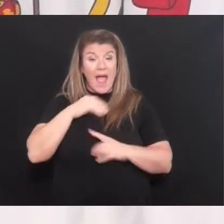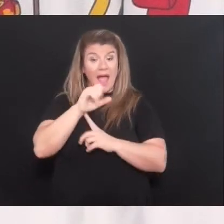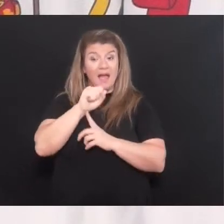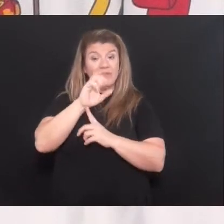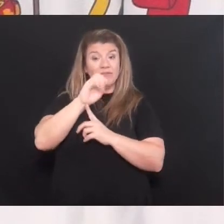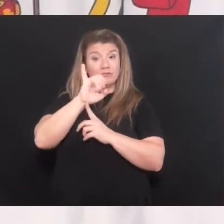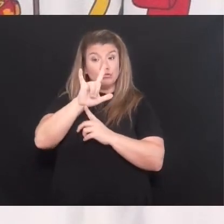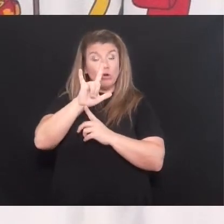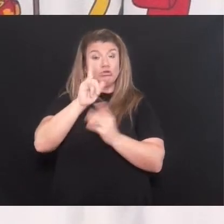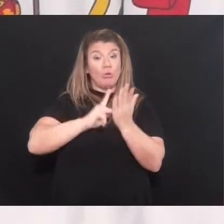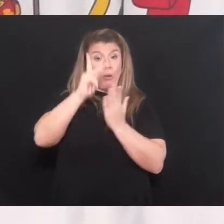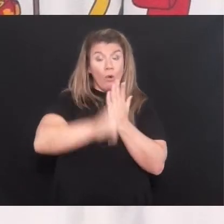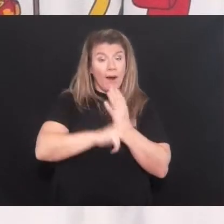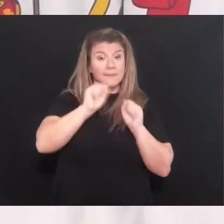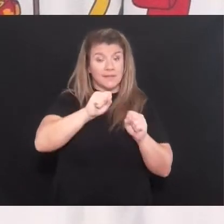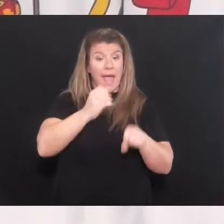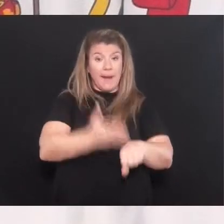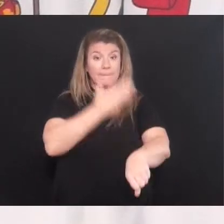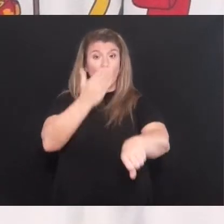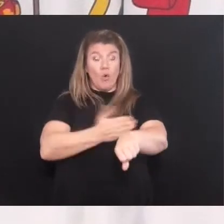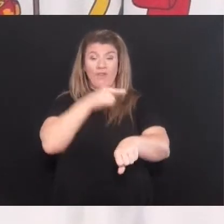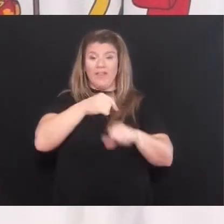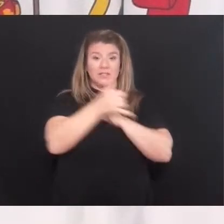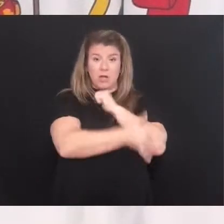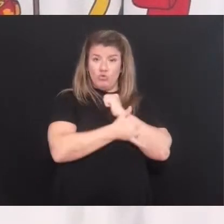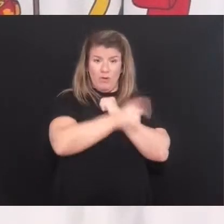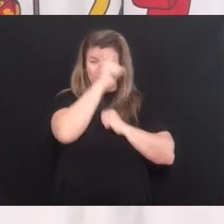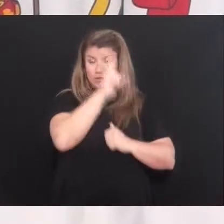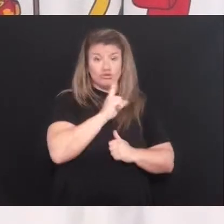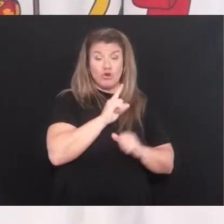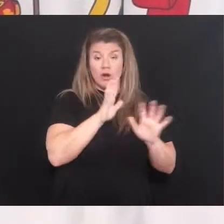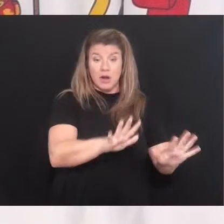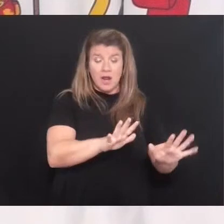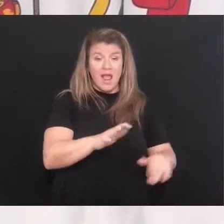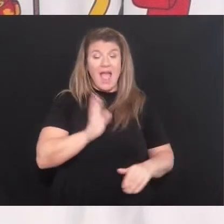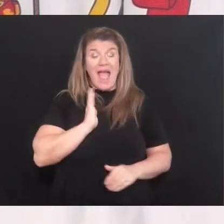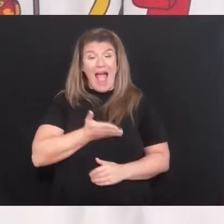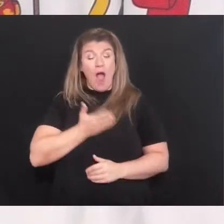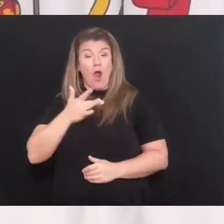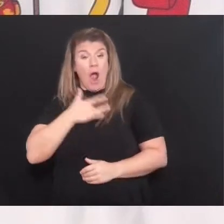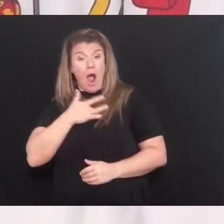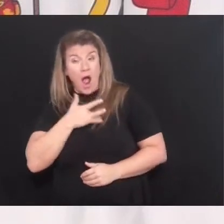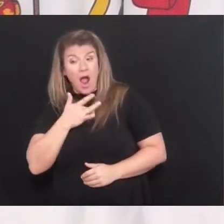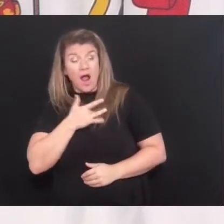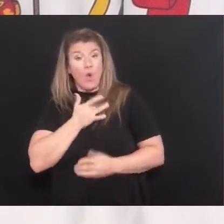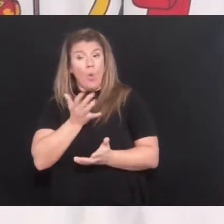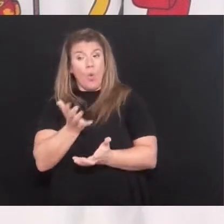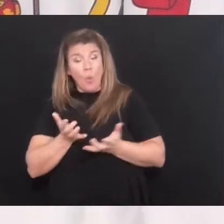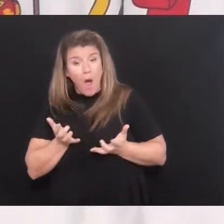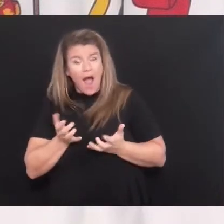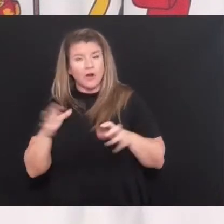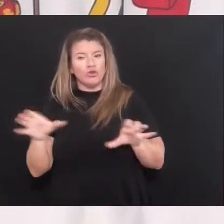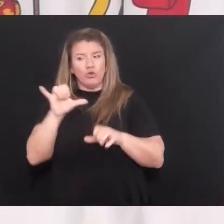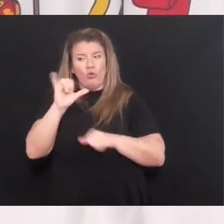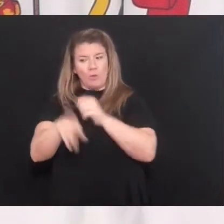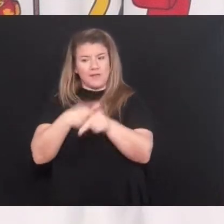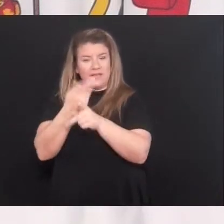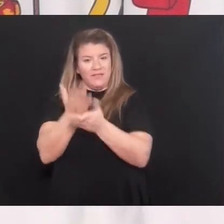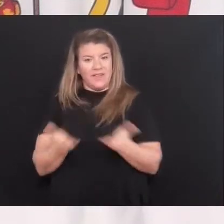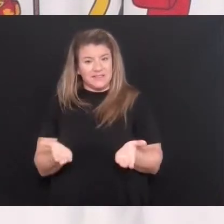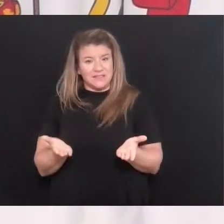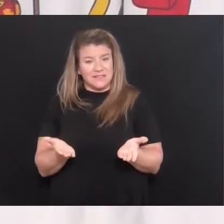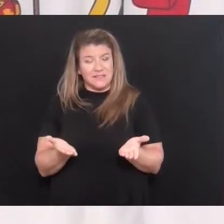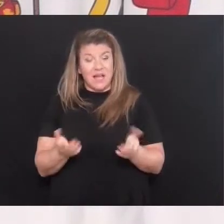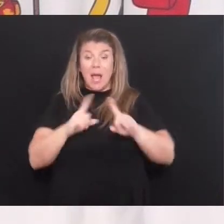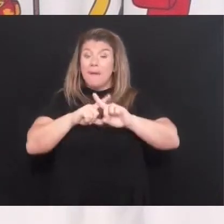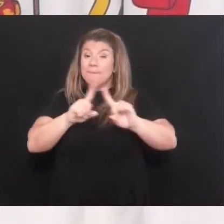country and make things better. And there's no question that our hearts and everything would want to do those. But